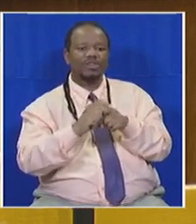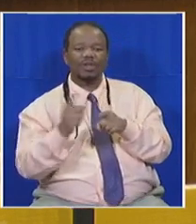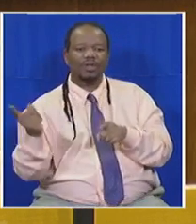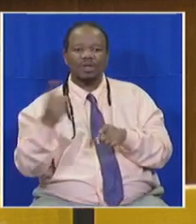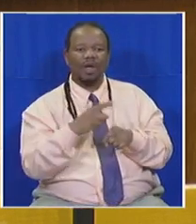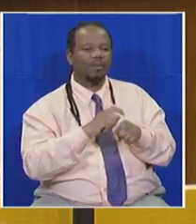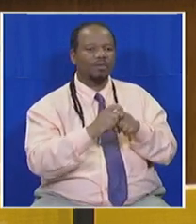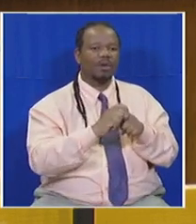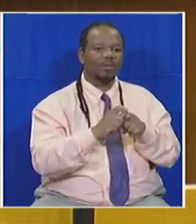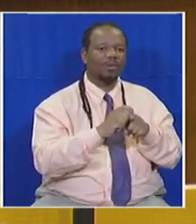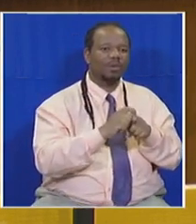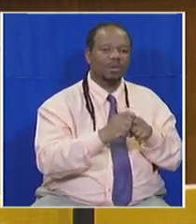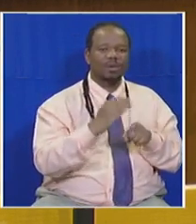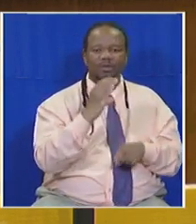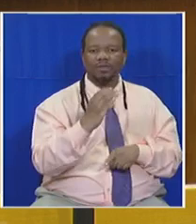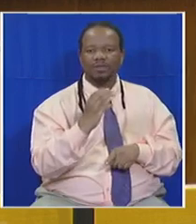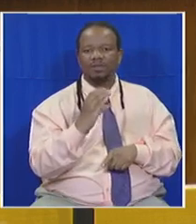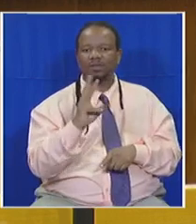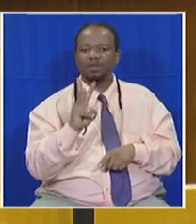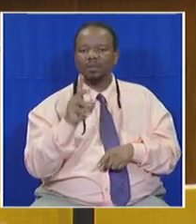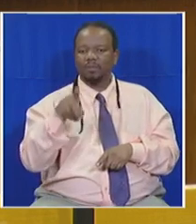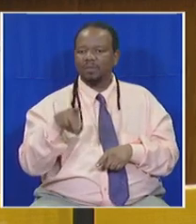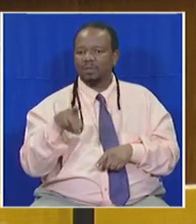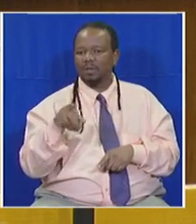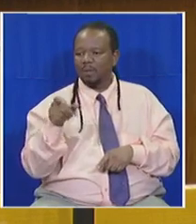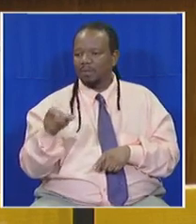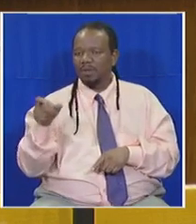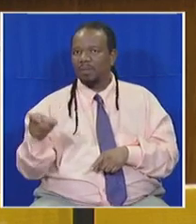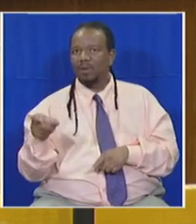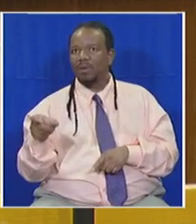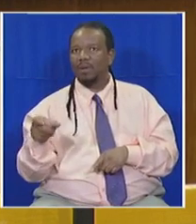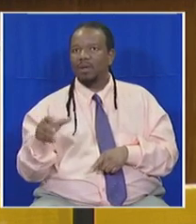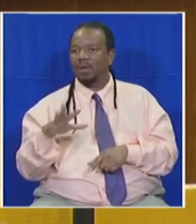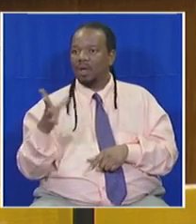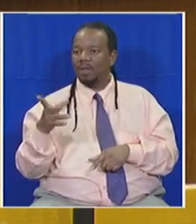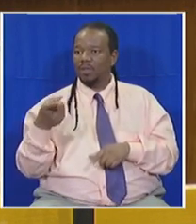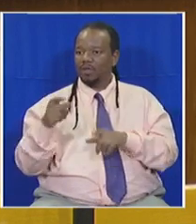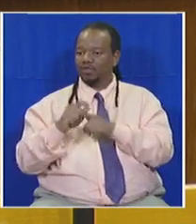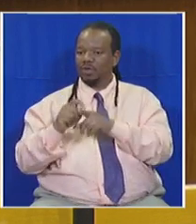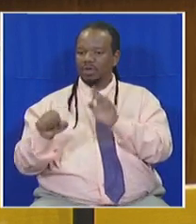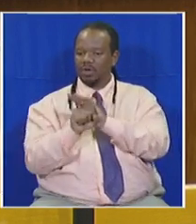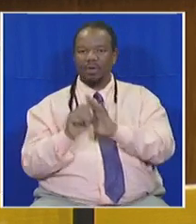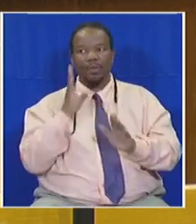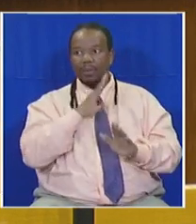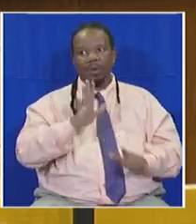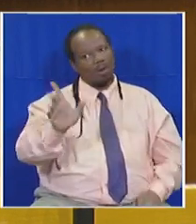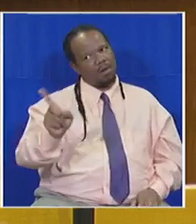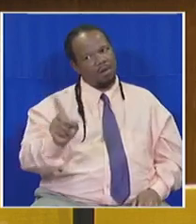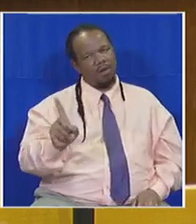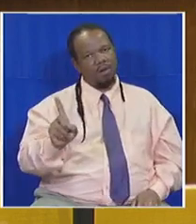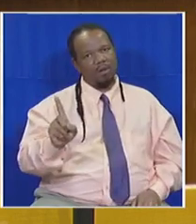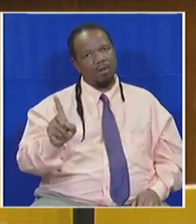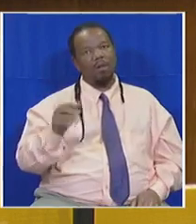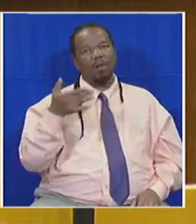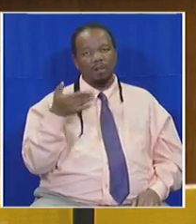train CWP beneficiaries while their training is not accredited. So truly speaking, that issue